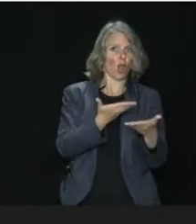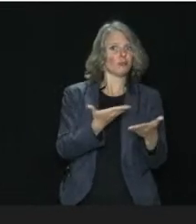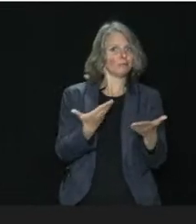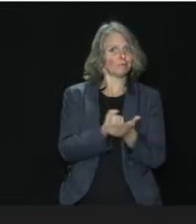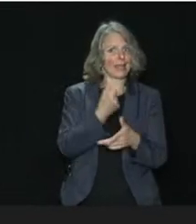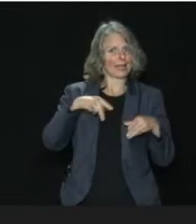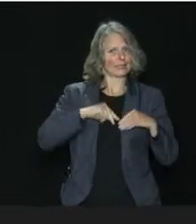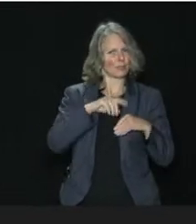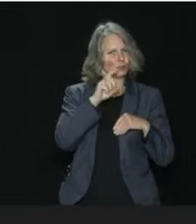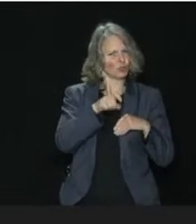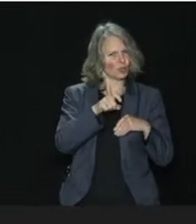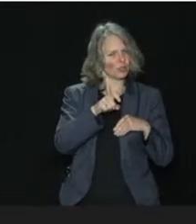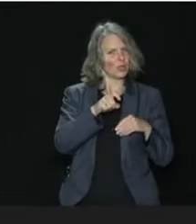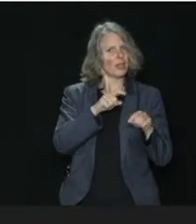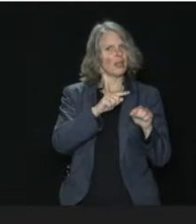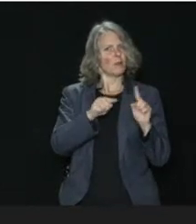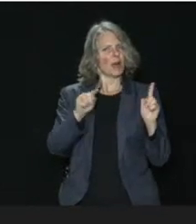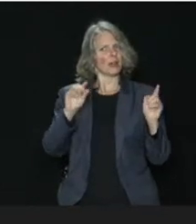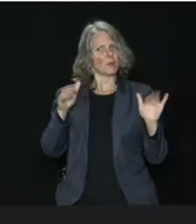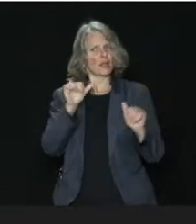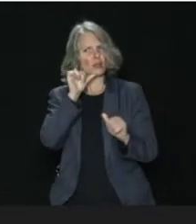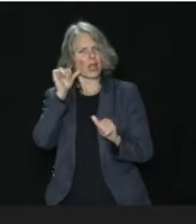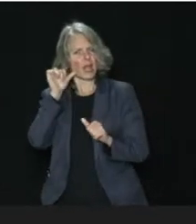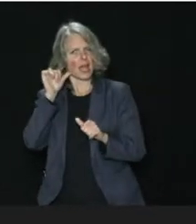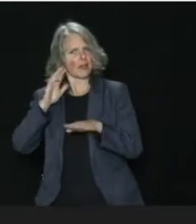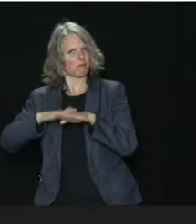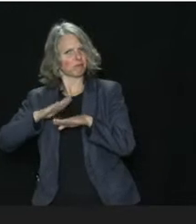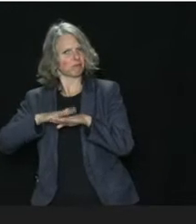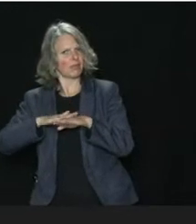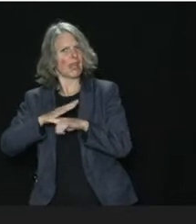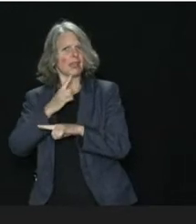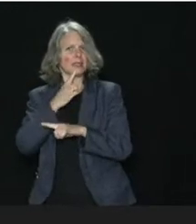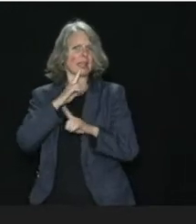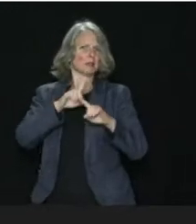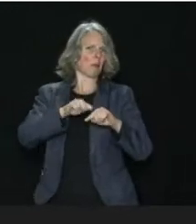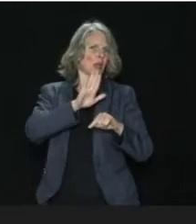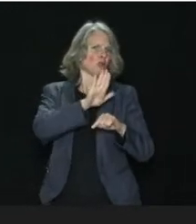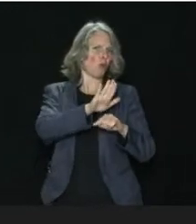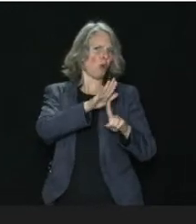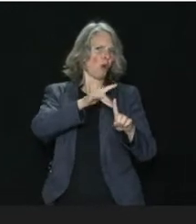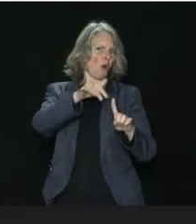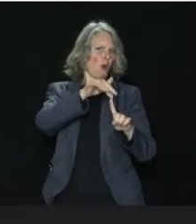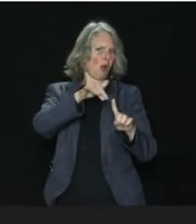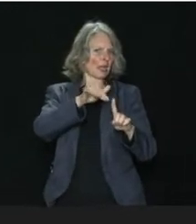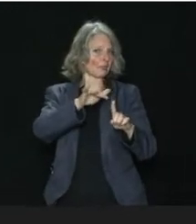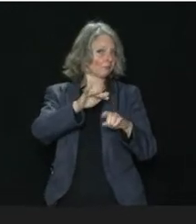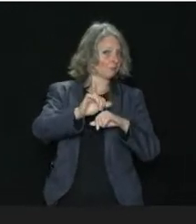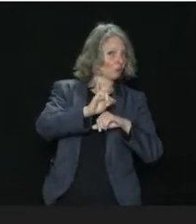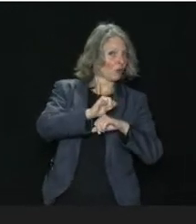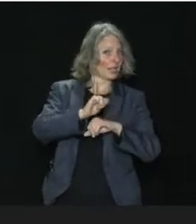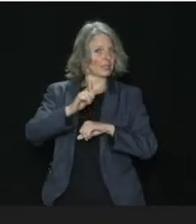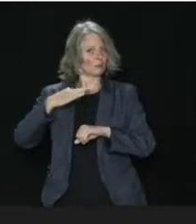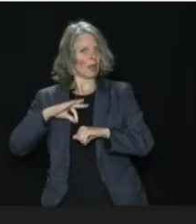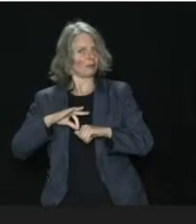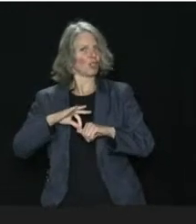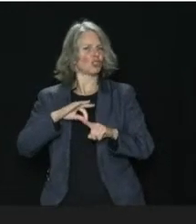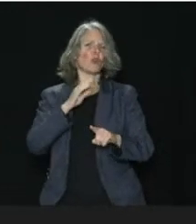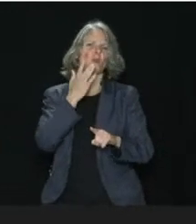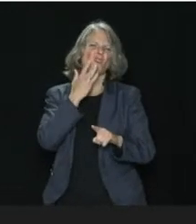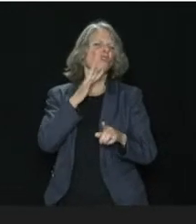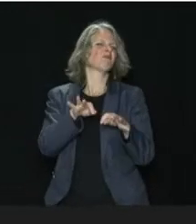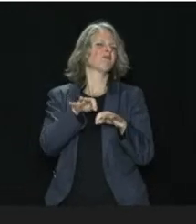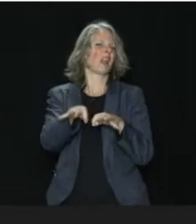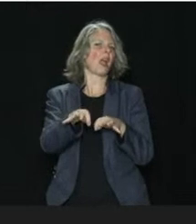on your own personal risk, you should wait for a preferred vaccine or an mRNA vaccine.